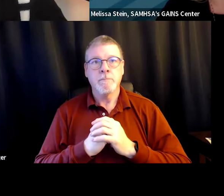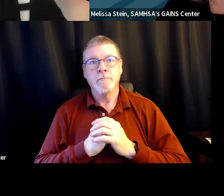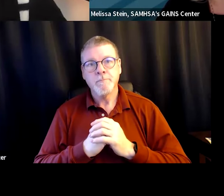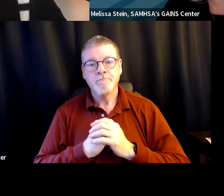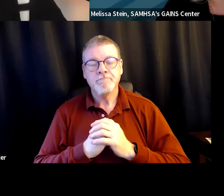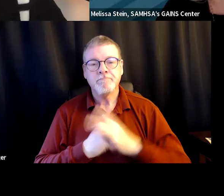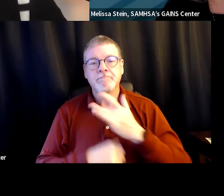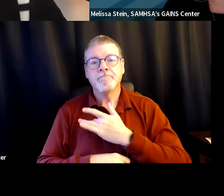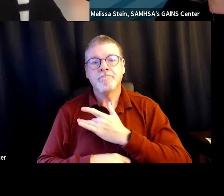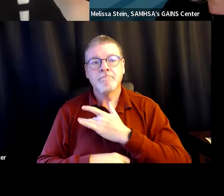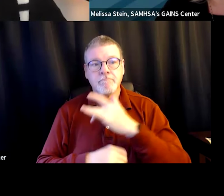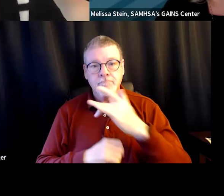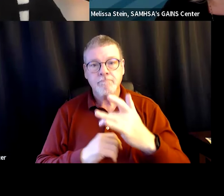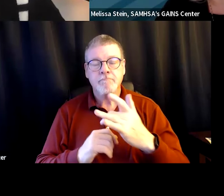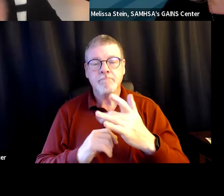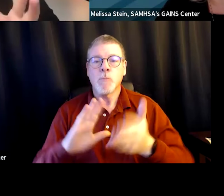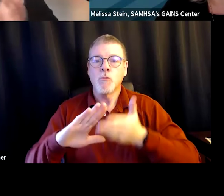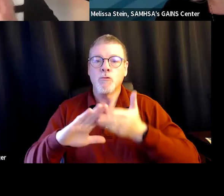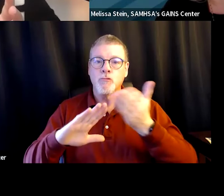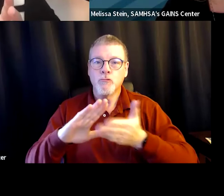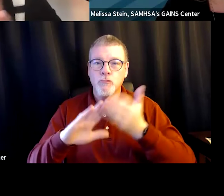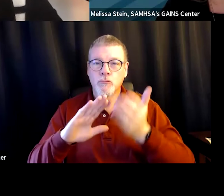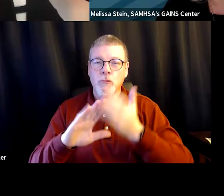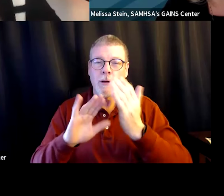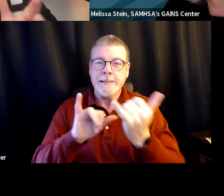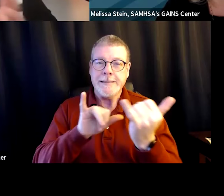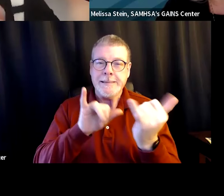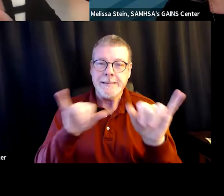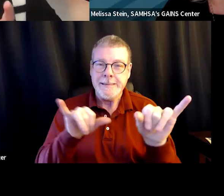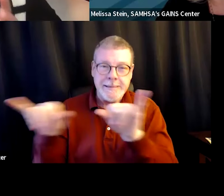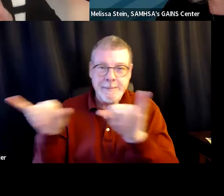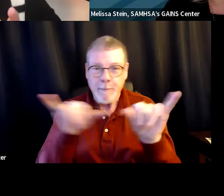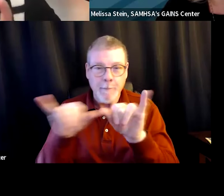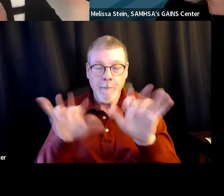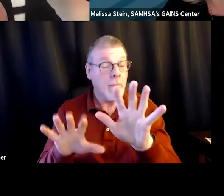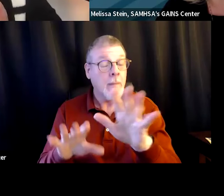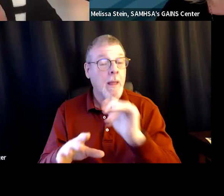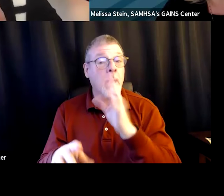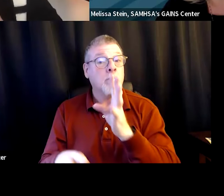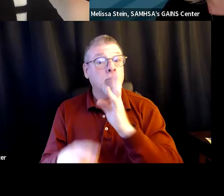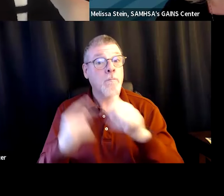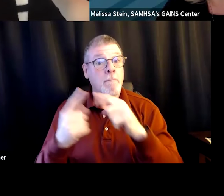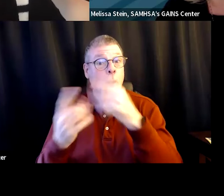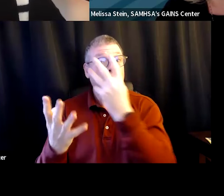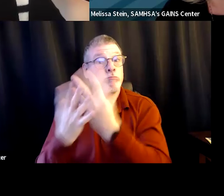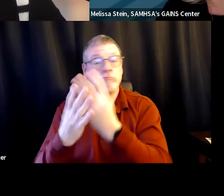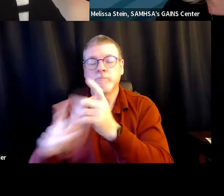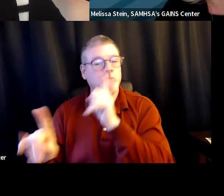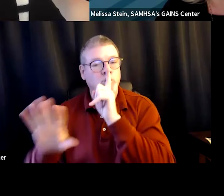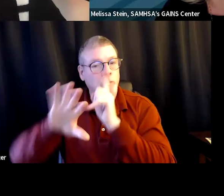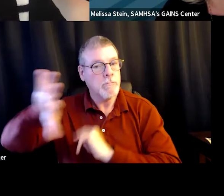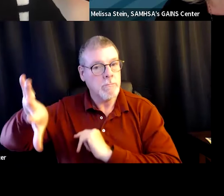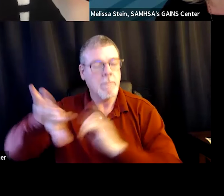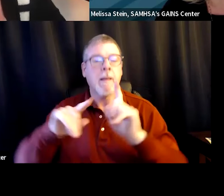likely operate in a similar way, maybe not in the context of criminal legal system involvement, but